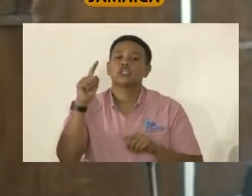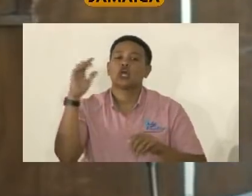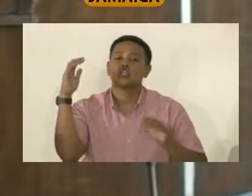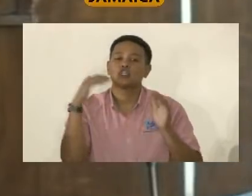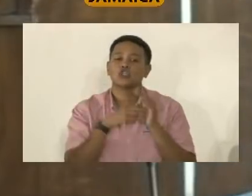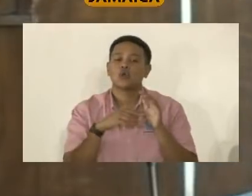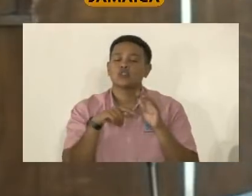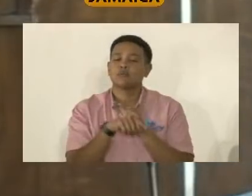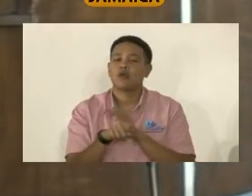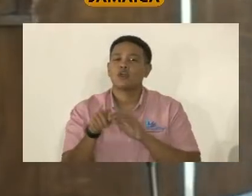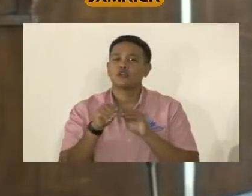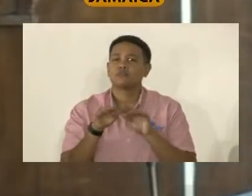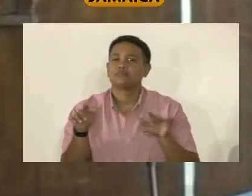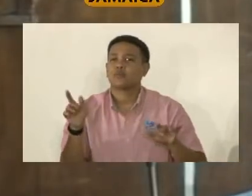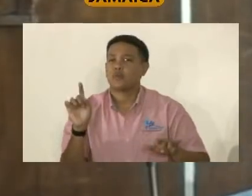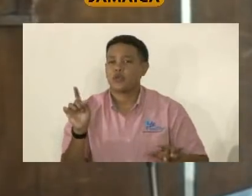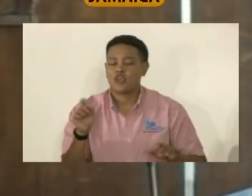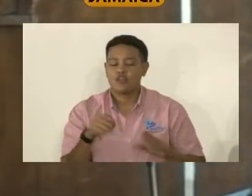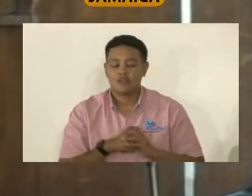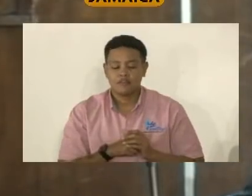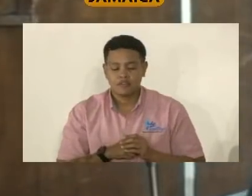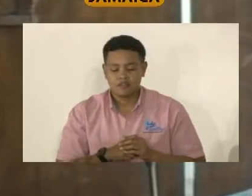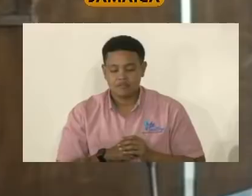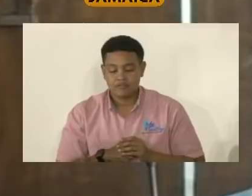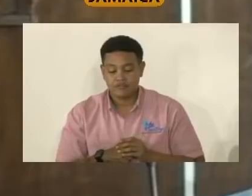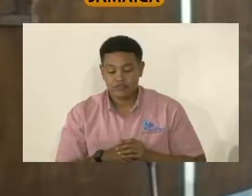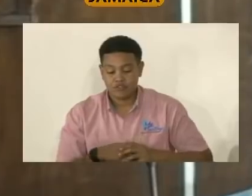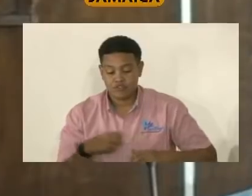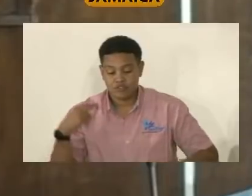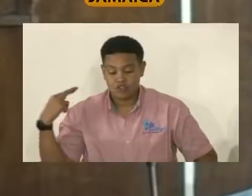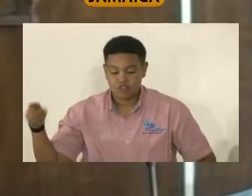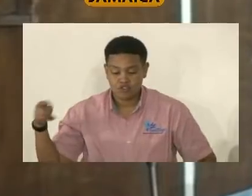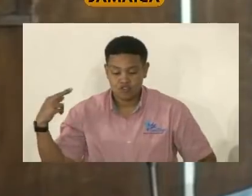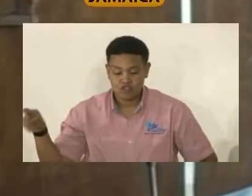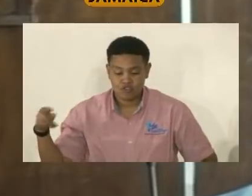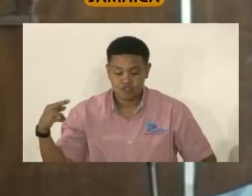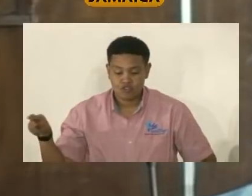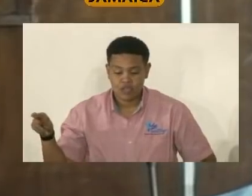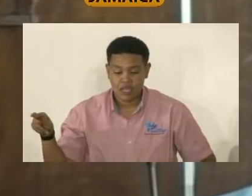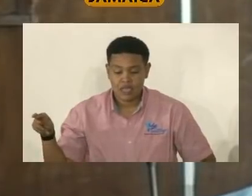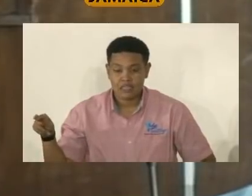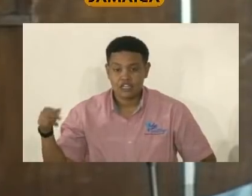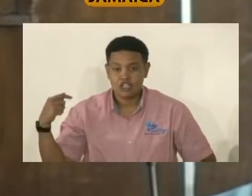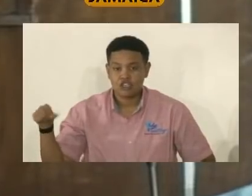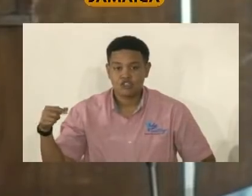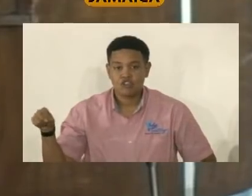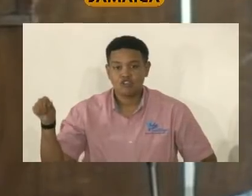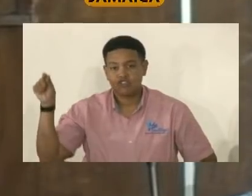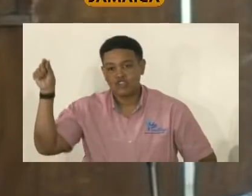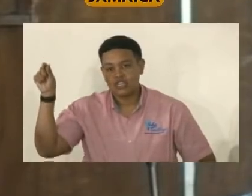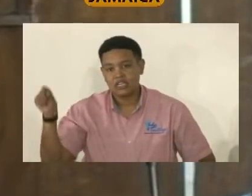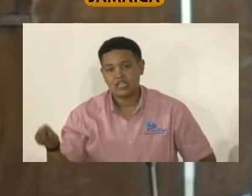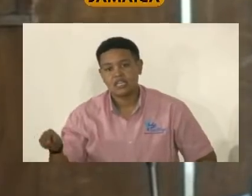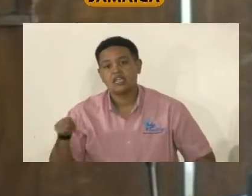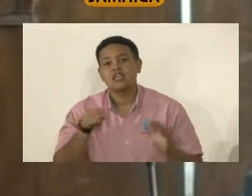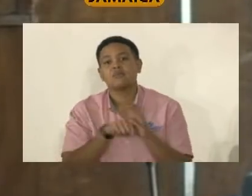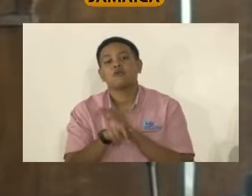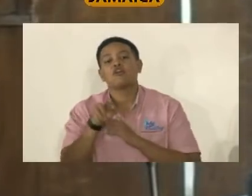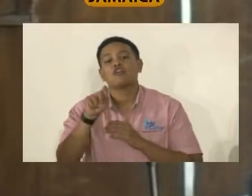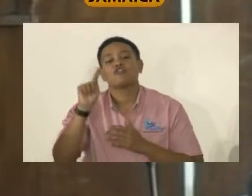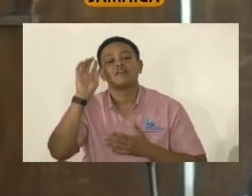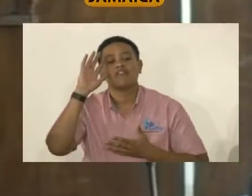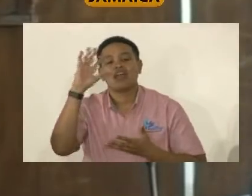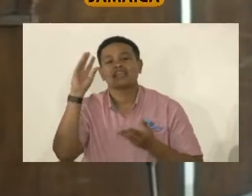basis. The bar on the extreme right in green is the average murder rate for the entire